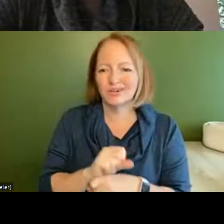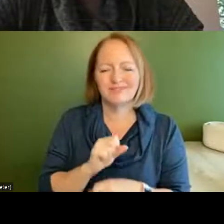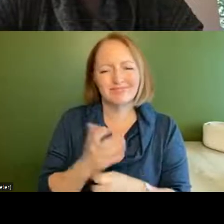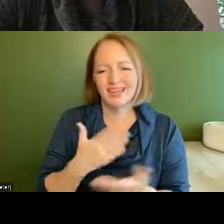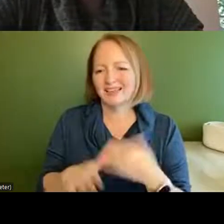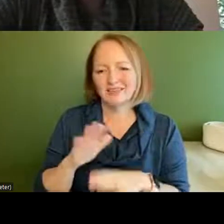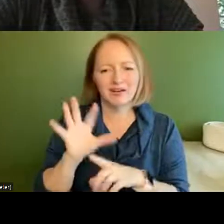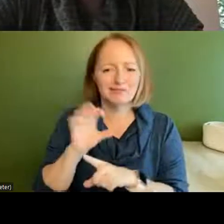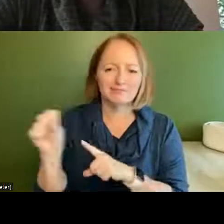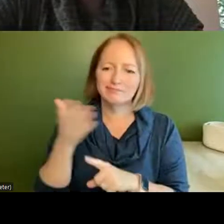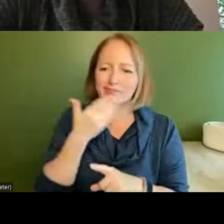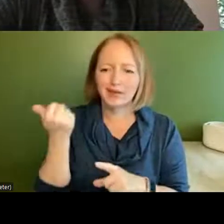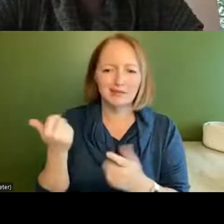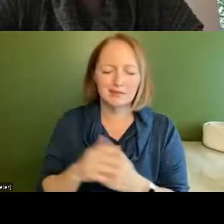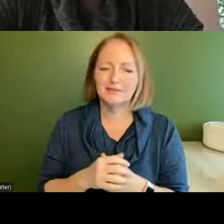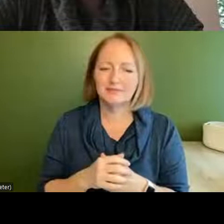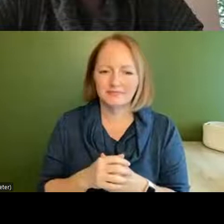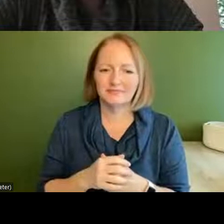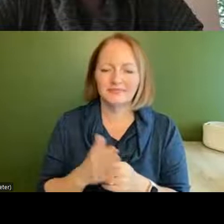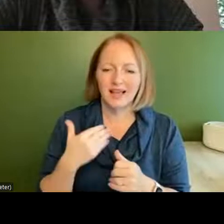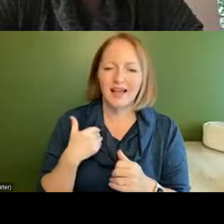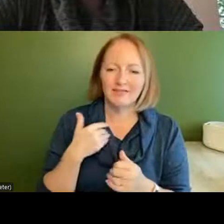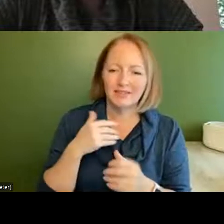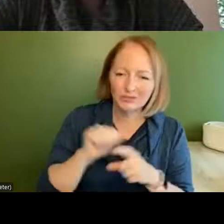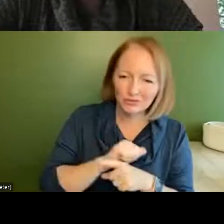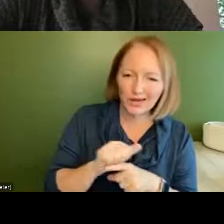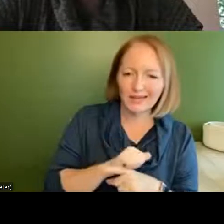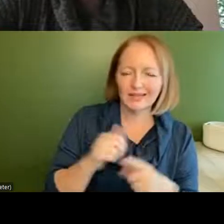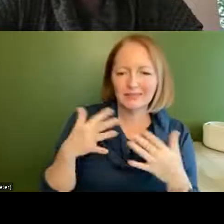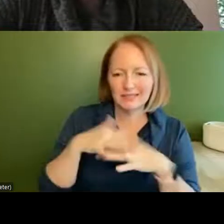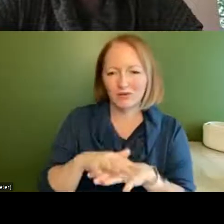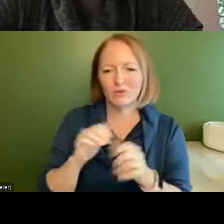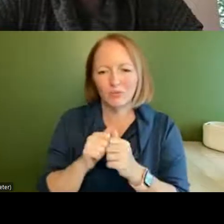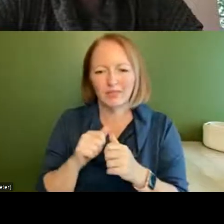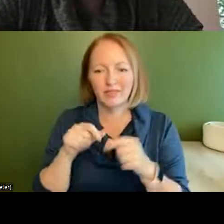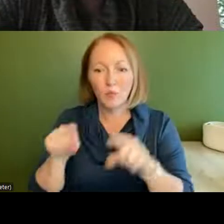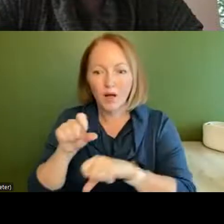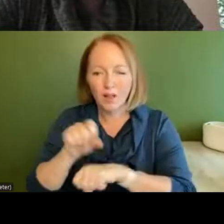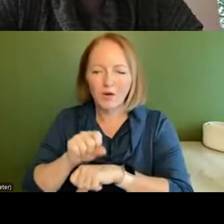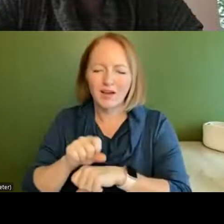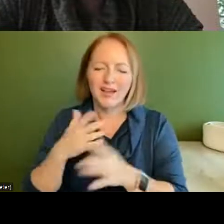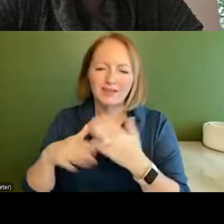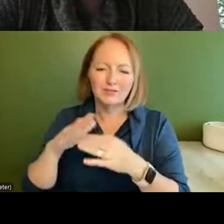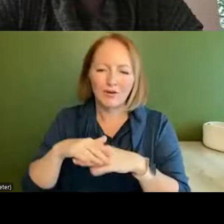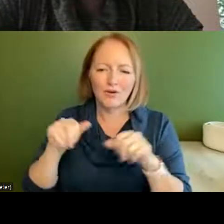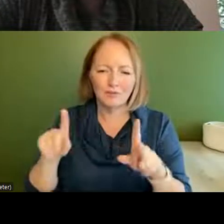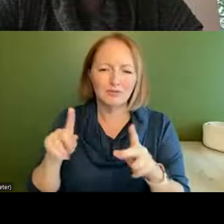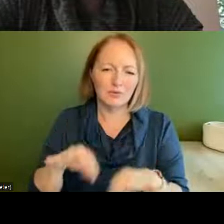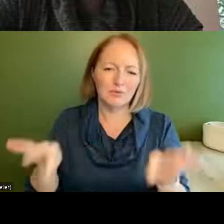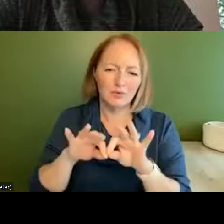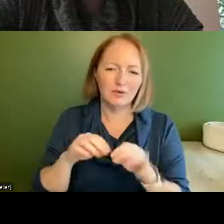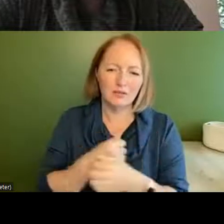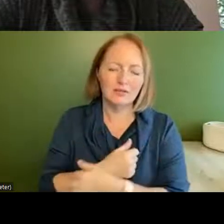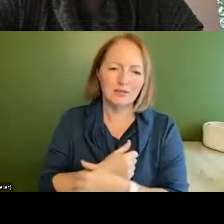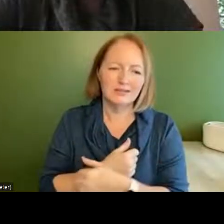hands-on experience. So having the education be integrated with hands-on opportunities may be really important depending